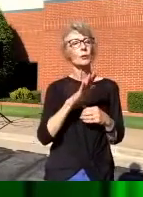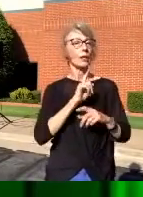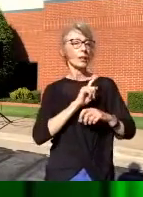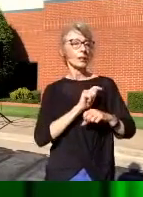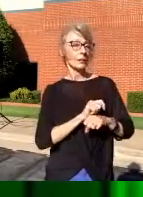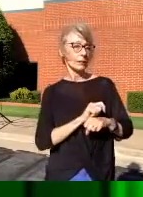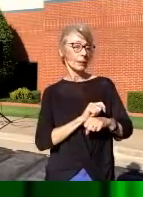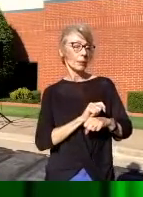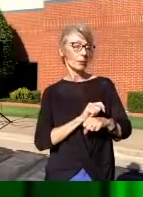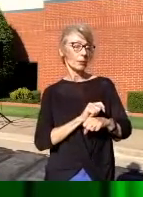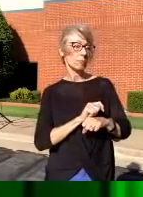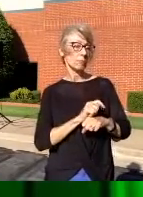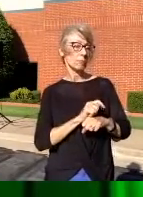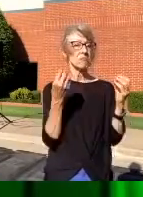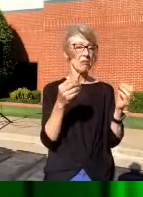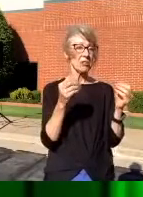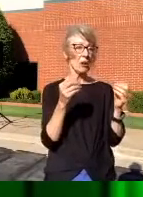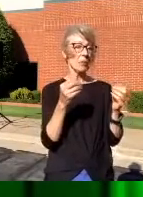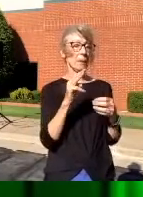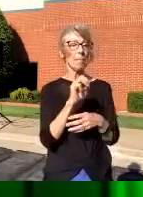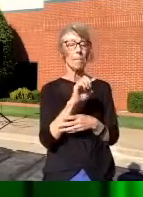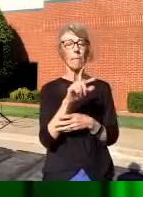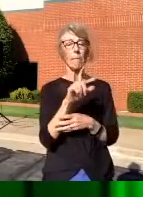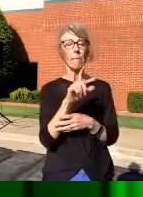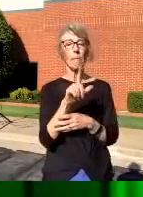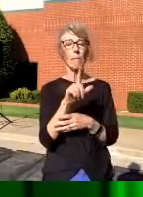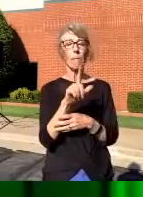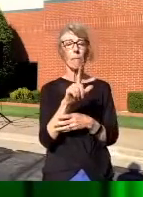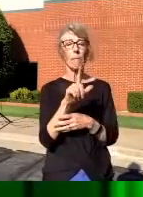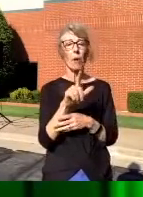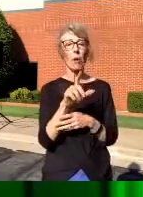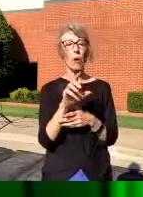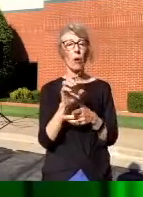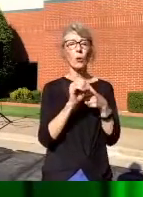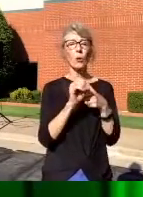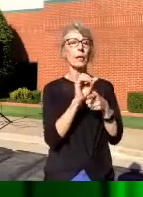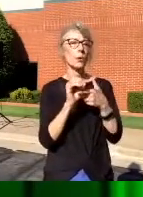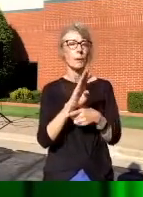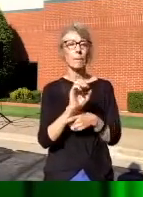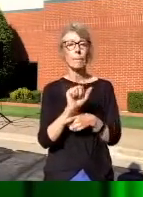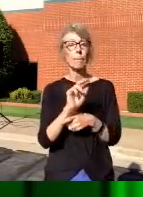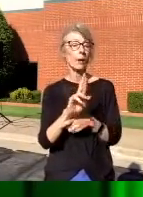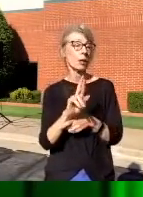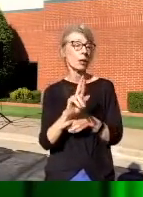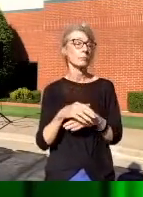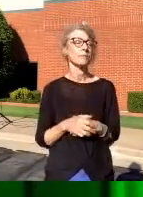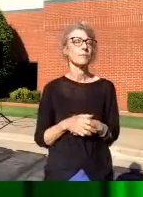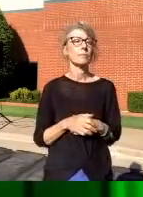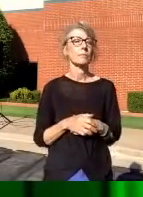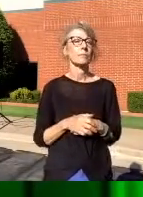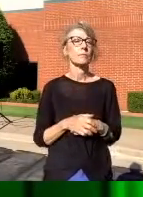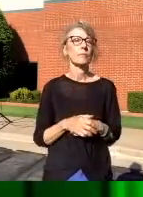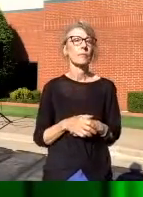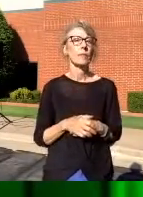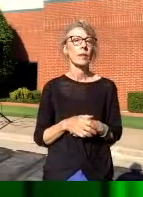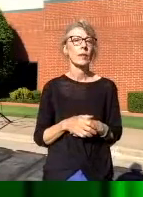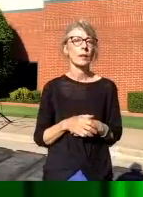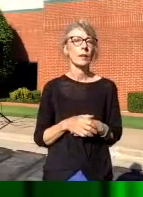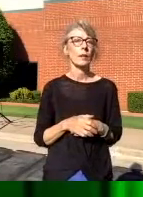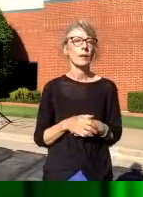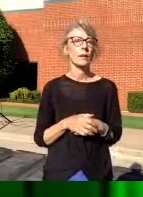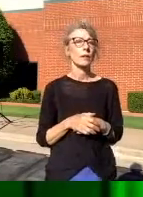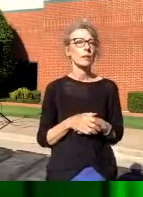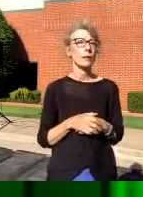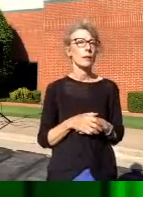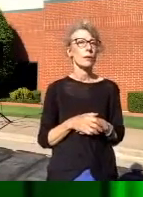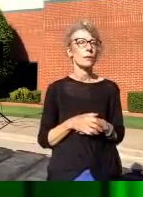bank or into a bar? In other words, what I'm saying is, do you think that Jesus would grieve because you've